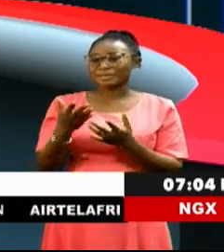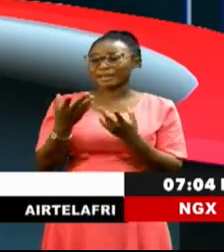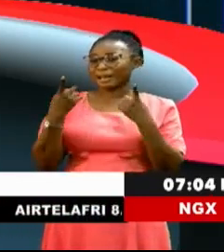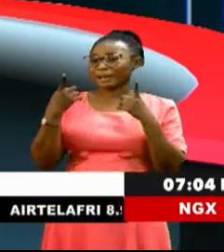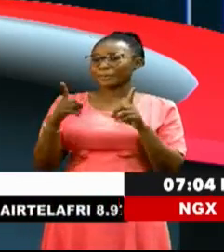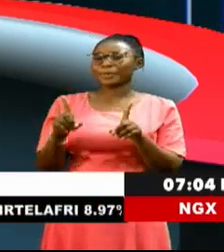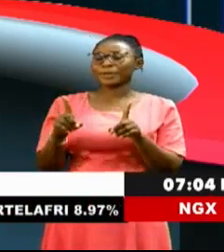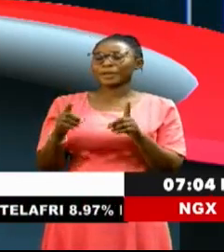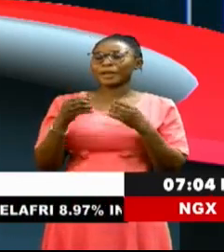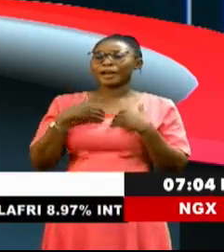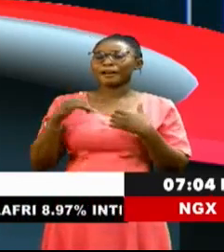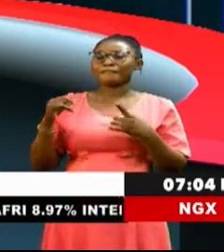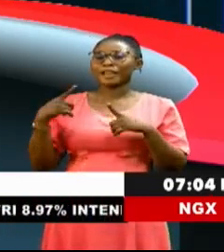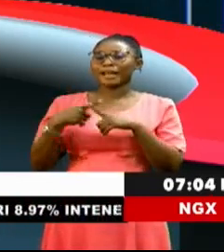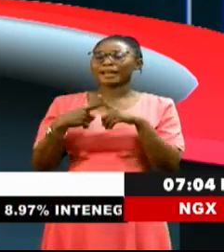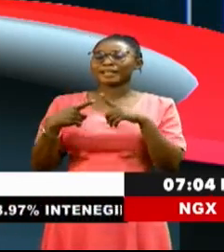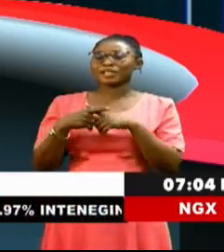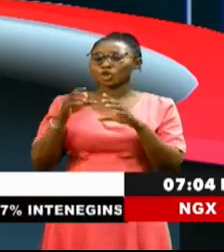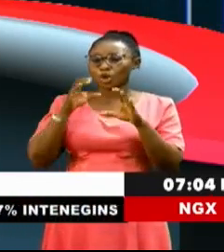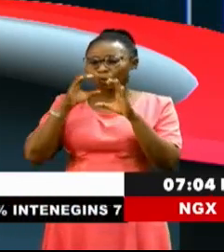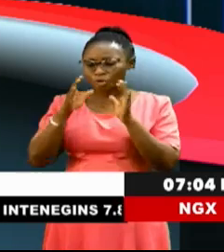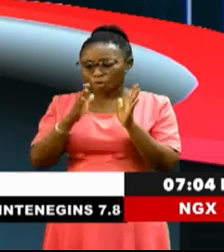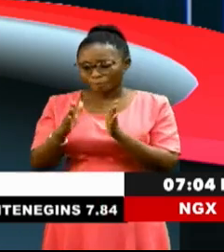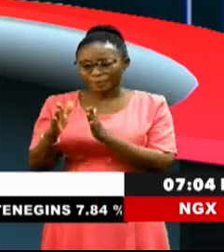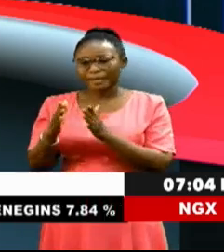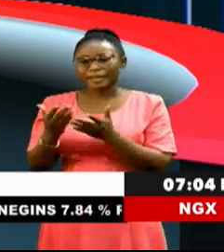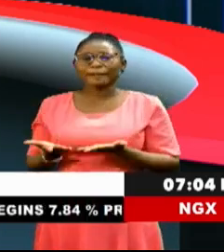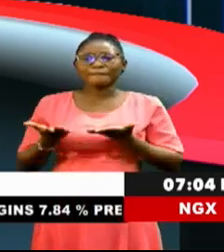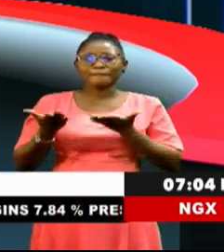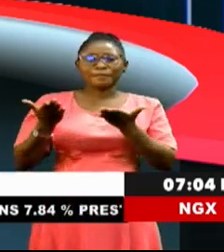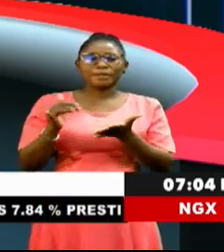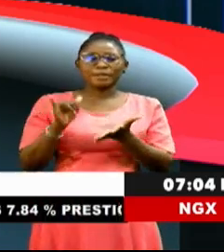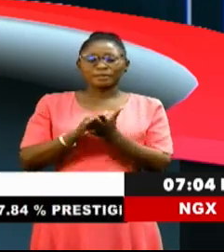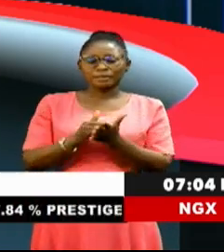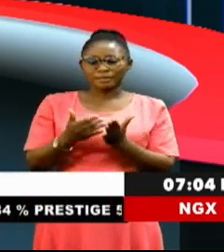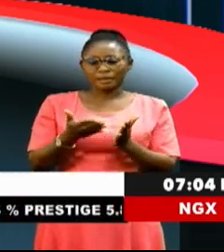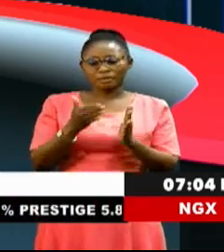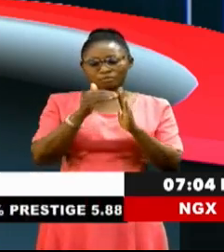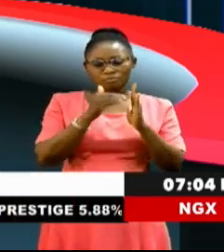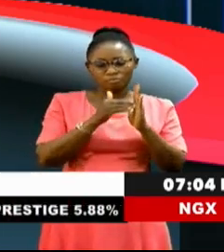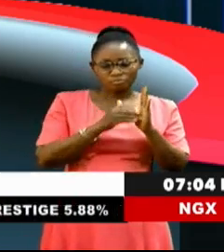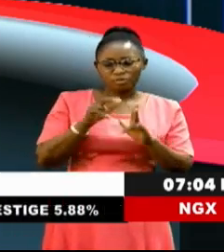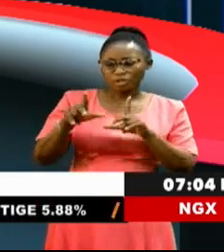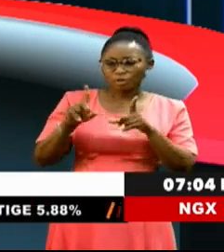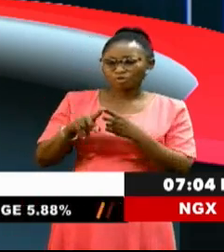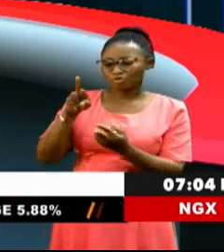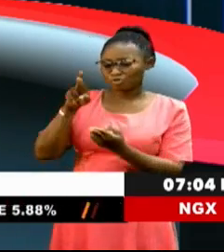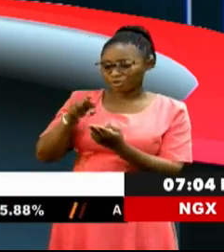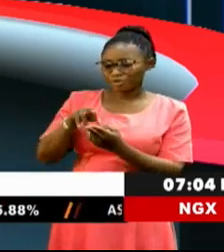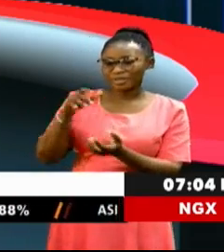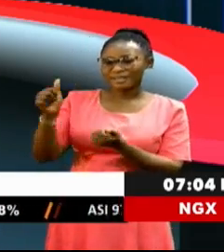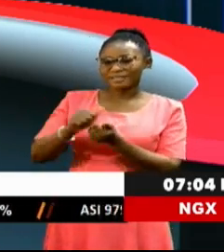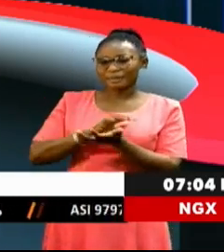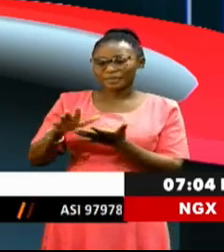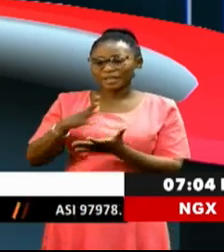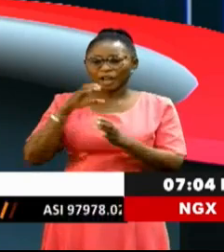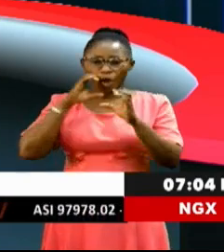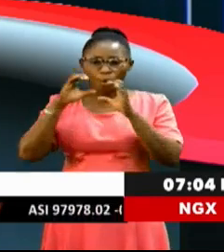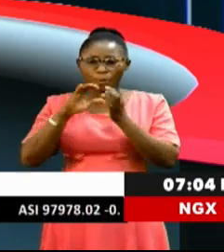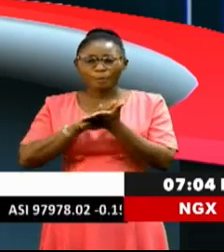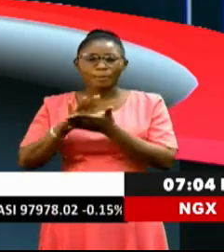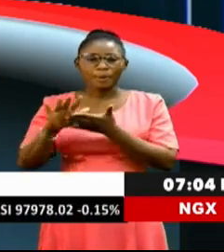having a crisis communication plan in place that aligns the steps to mitigating damage and communicating transparently